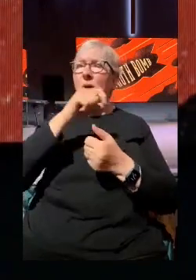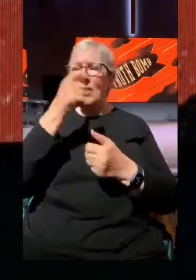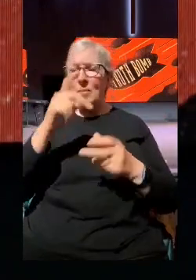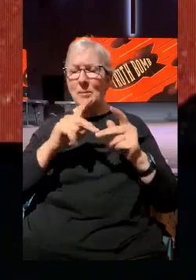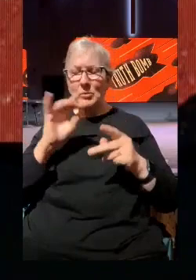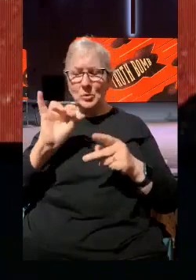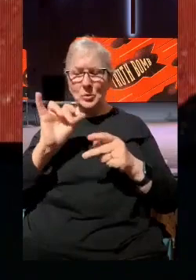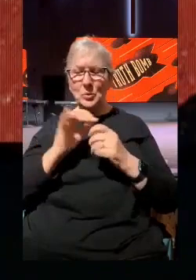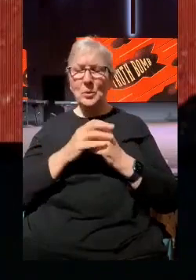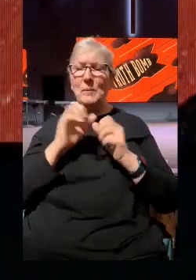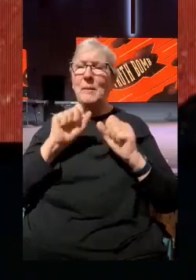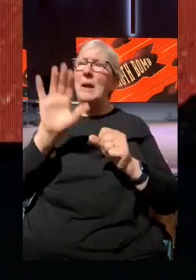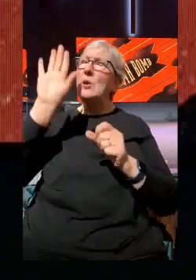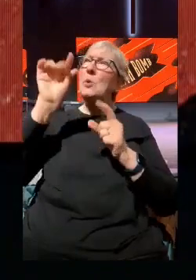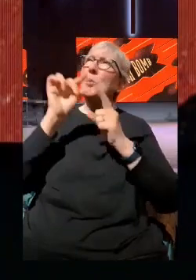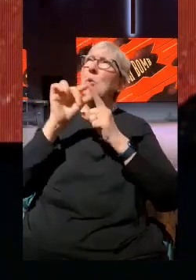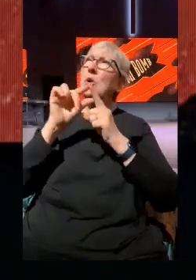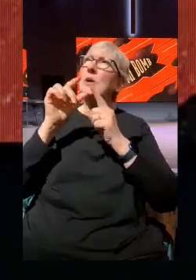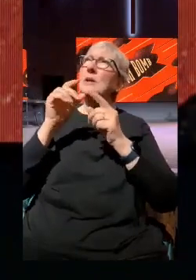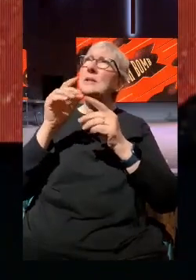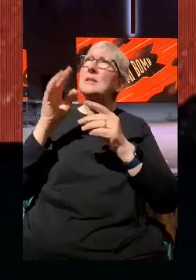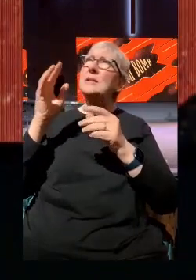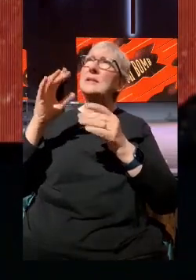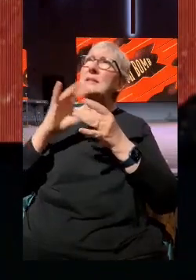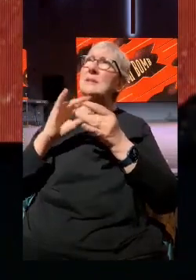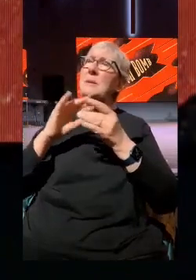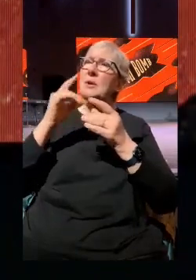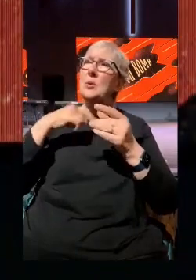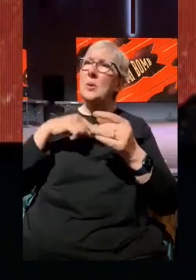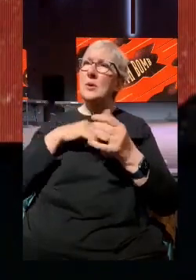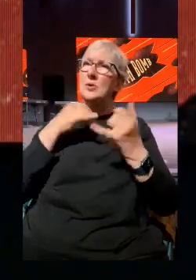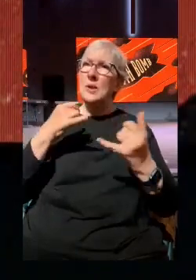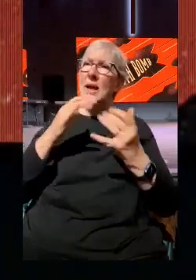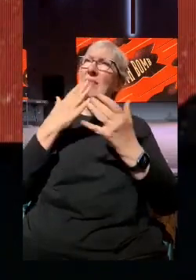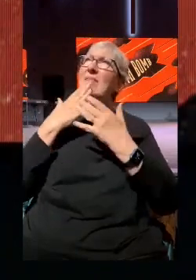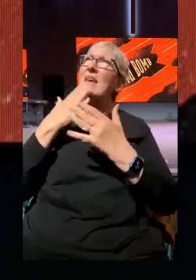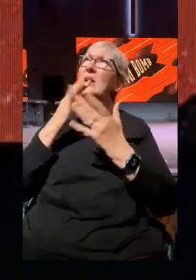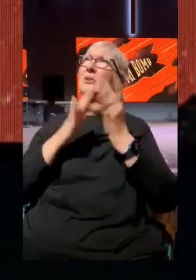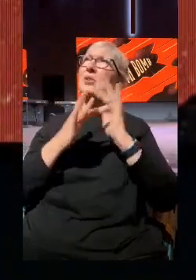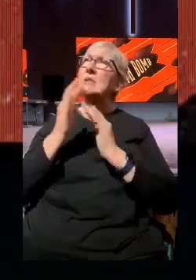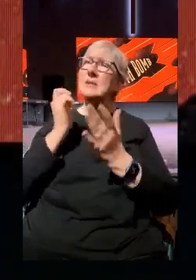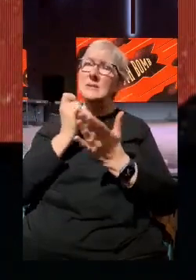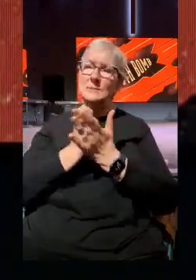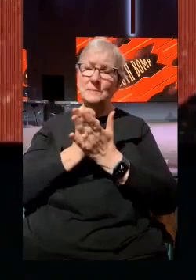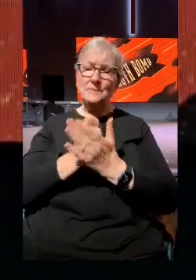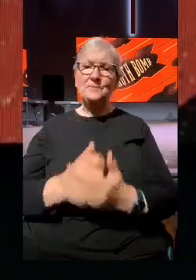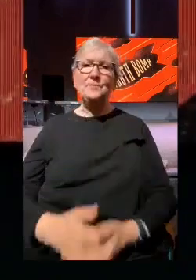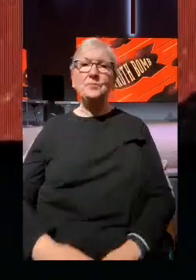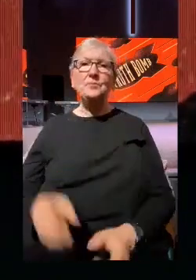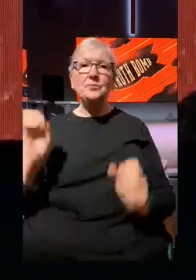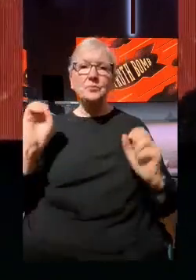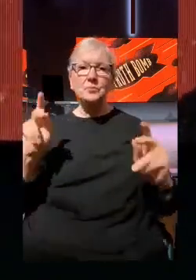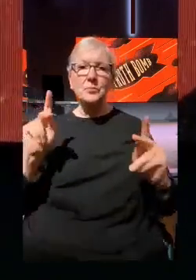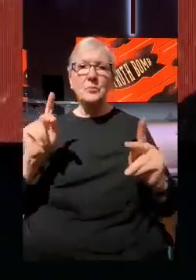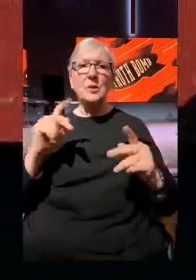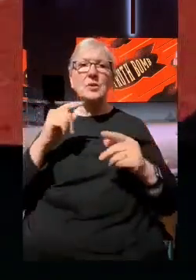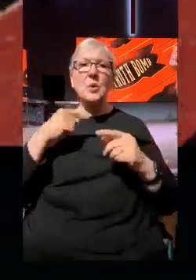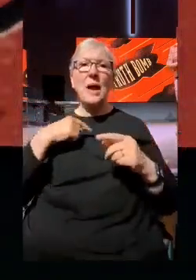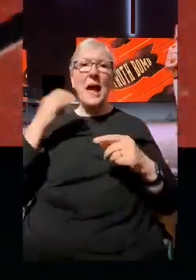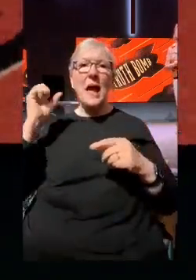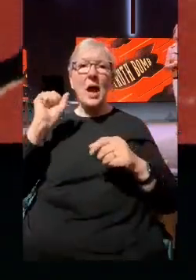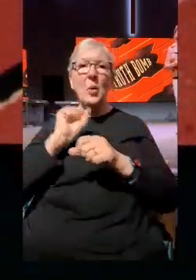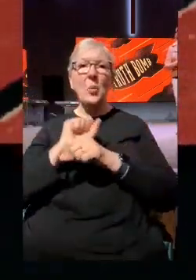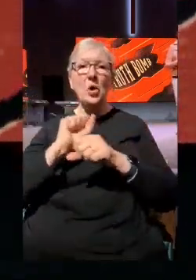word speak to us today. Thank you, Jesus. Amen. Okay. So when I was working in Dallas for an